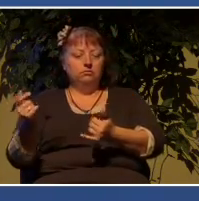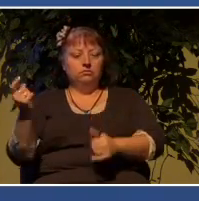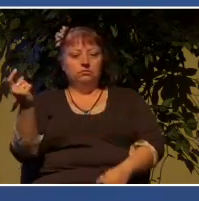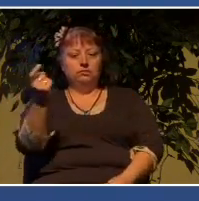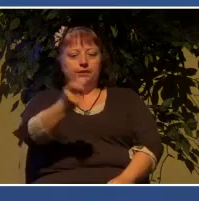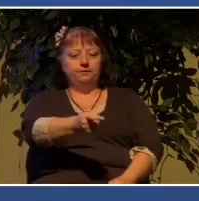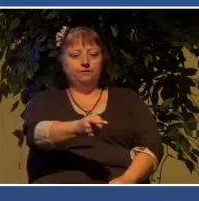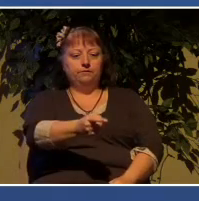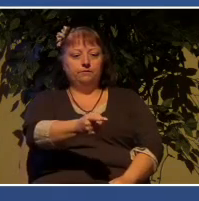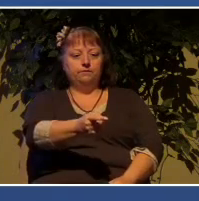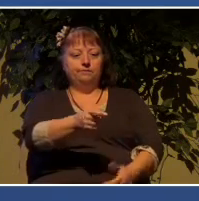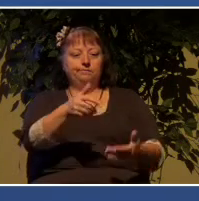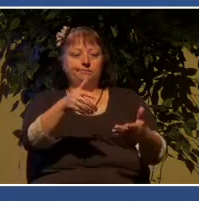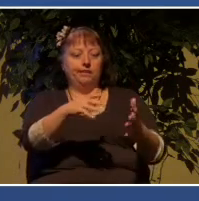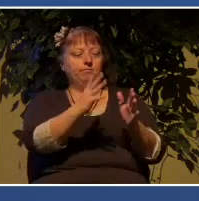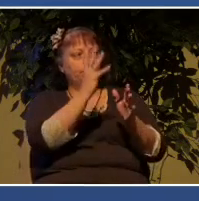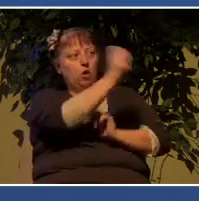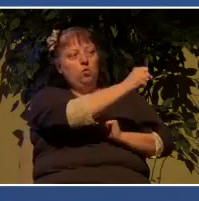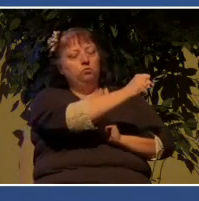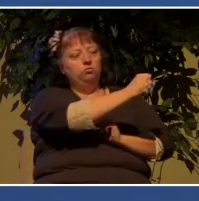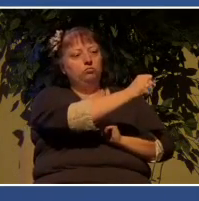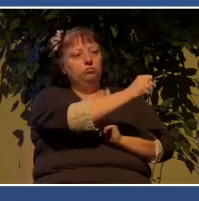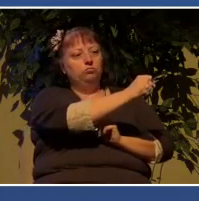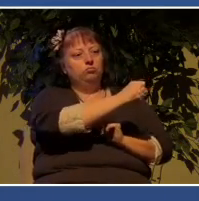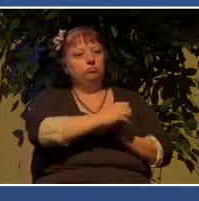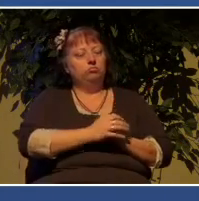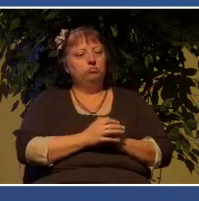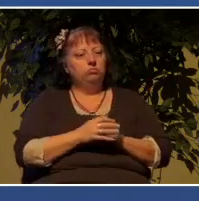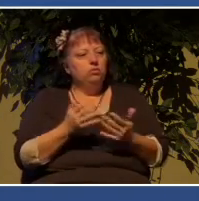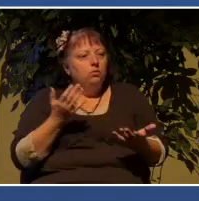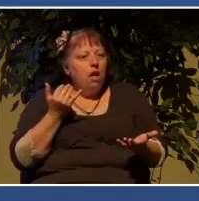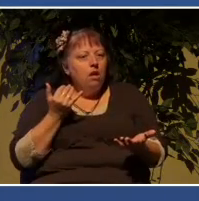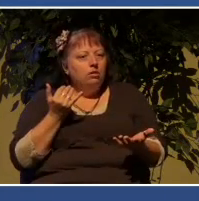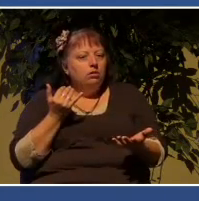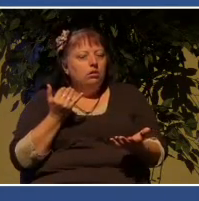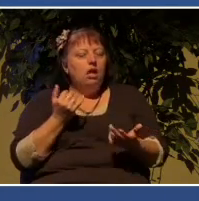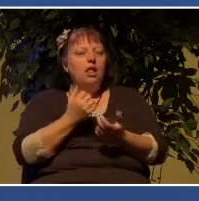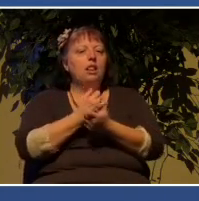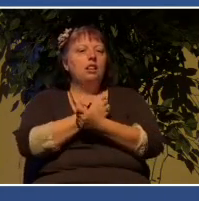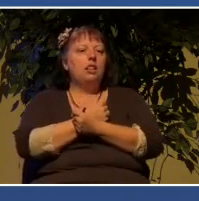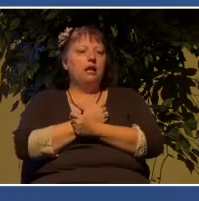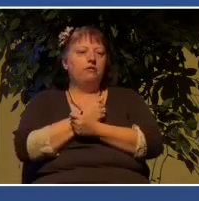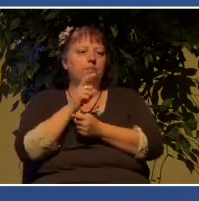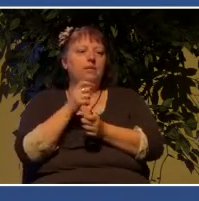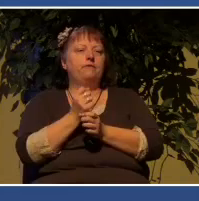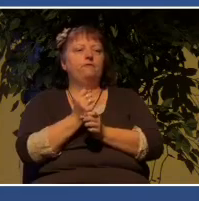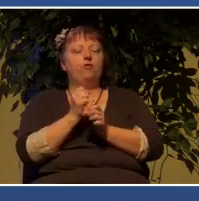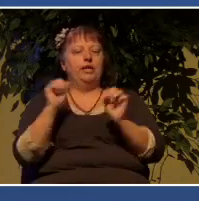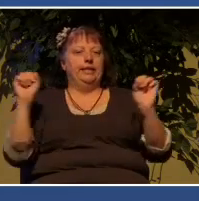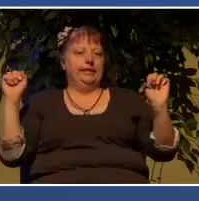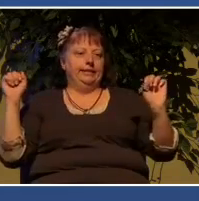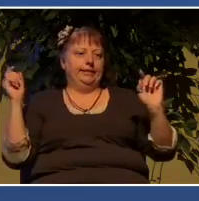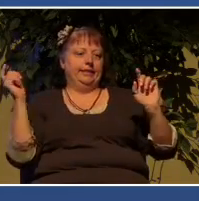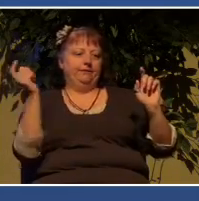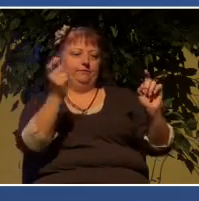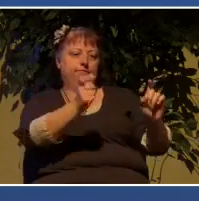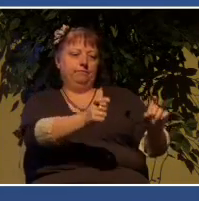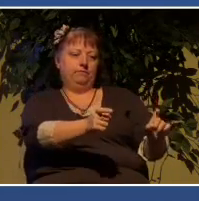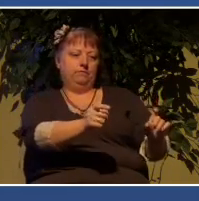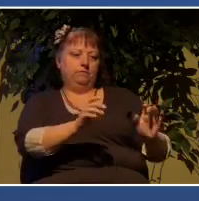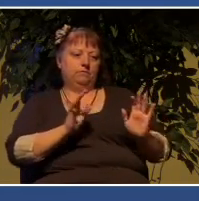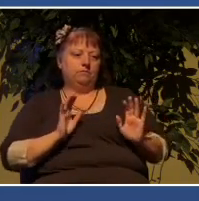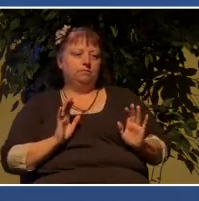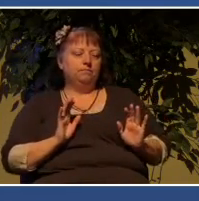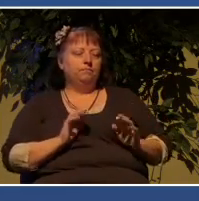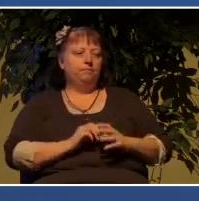go. Why? Because love must be freely given. And while it's important